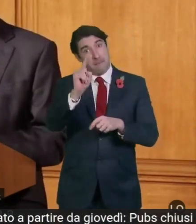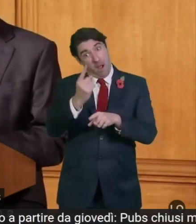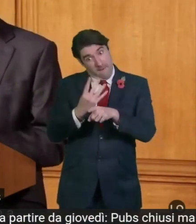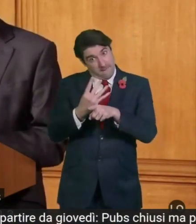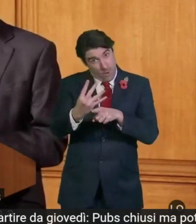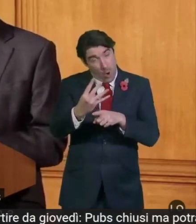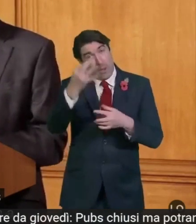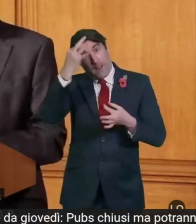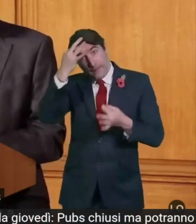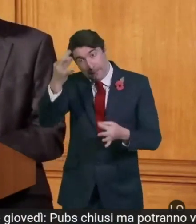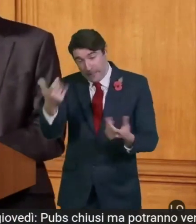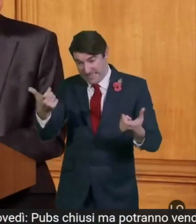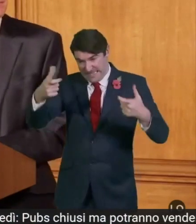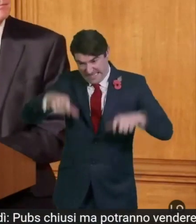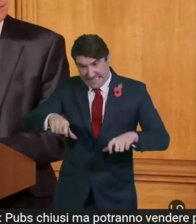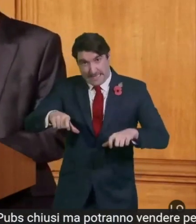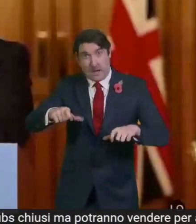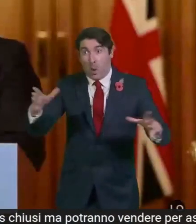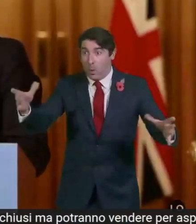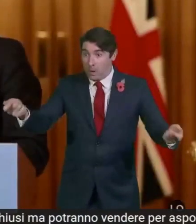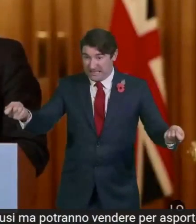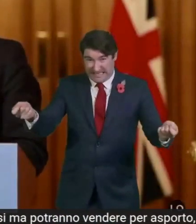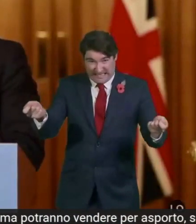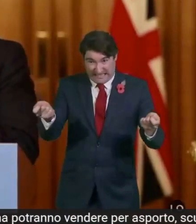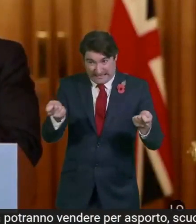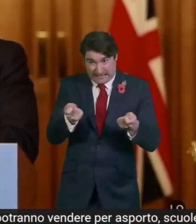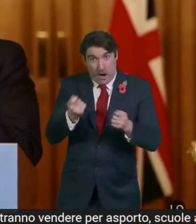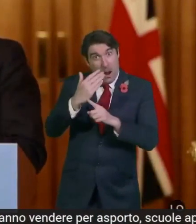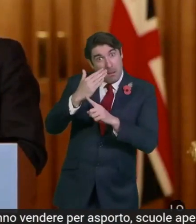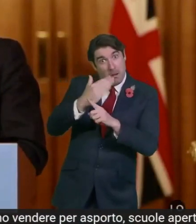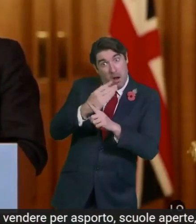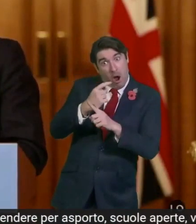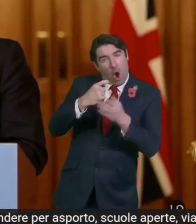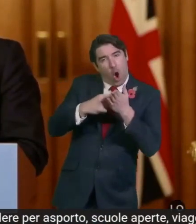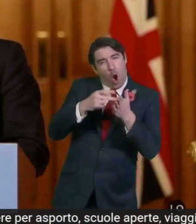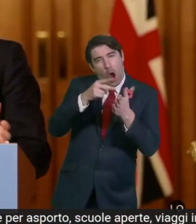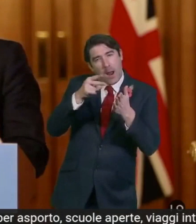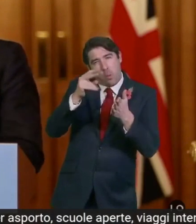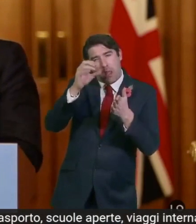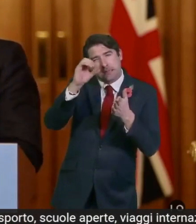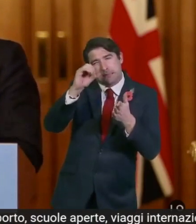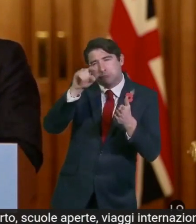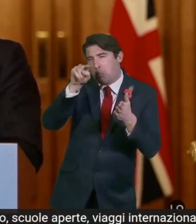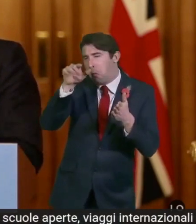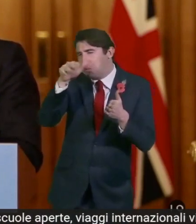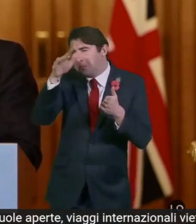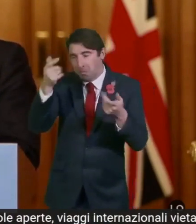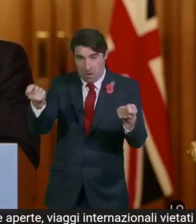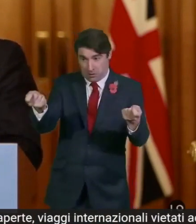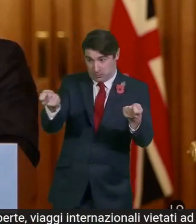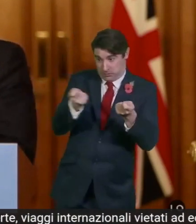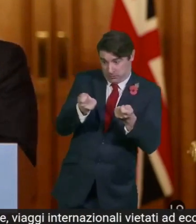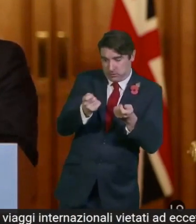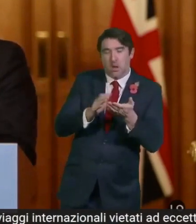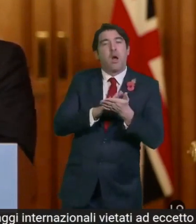make a big difference. And just on the period coming up to, as it were, to December the 2nd, we will be looking